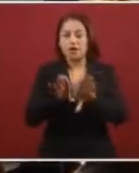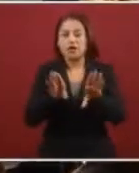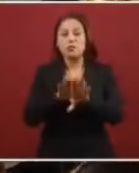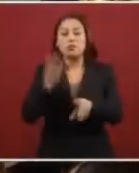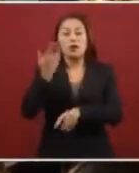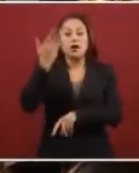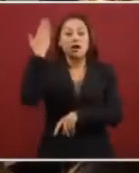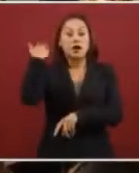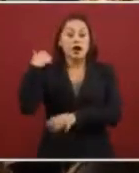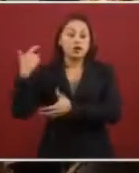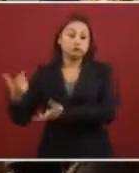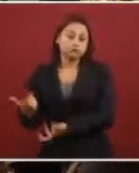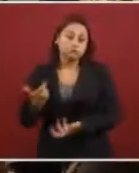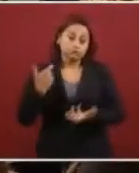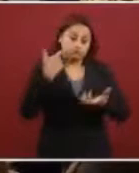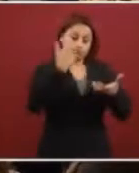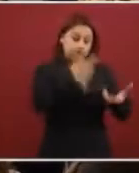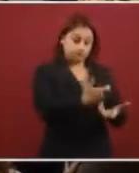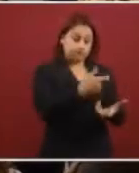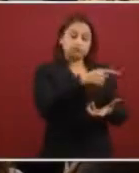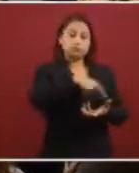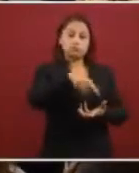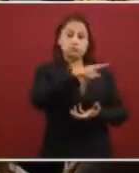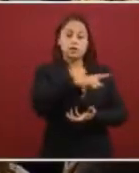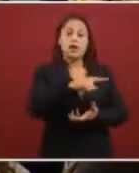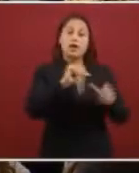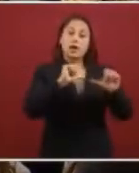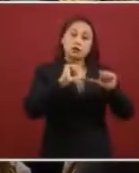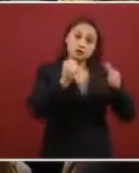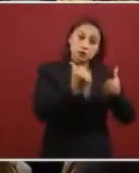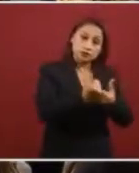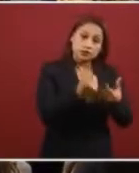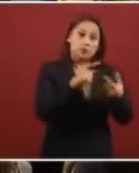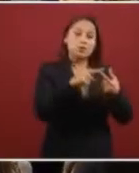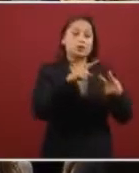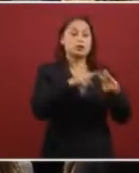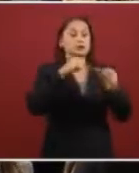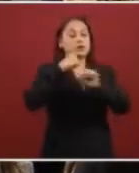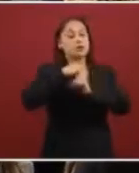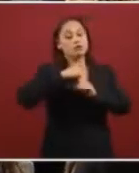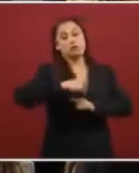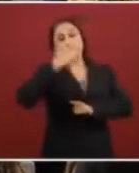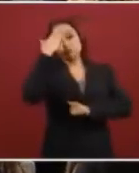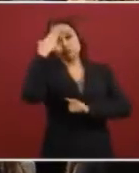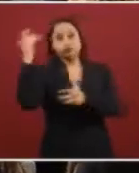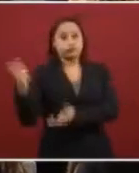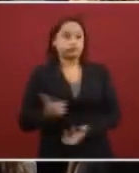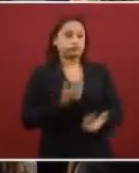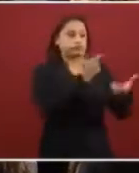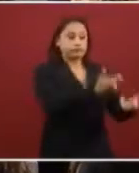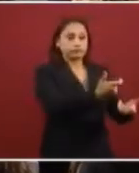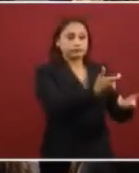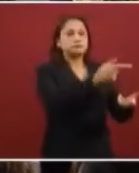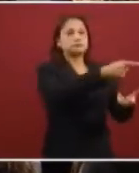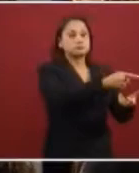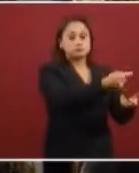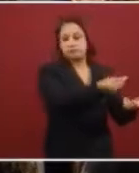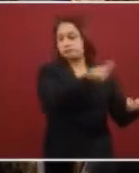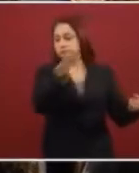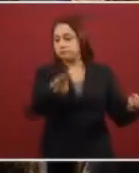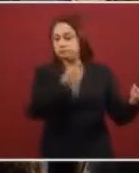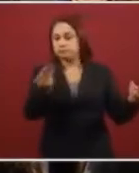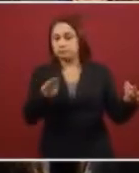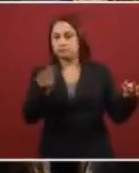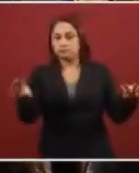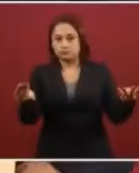autoridades, the money to authorities, organizations. Y ahora es and now it's directly to the person, al